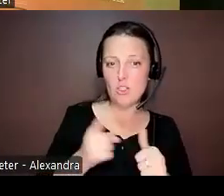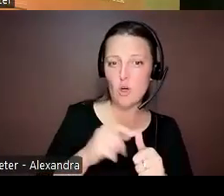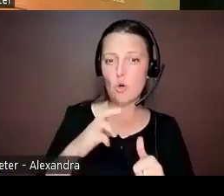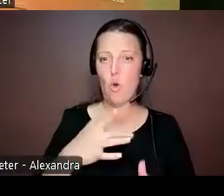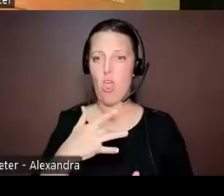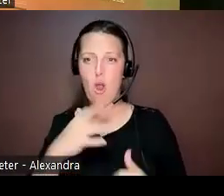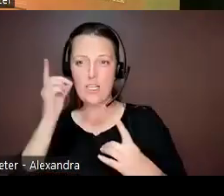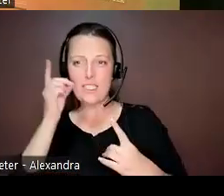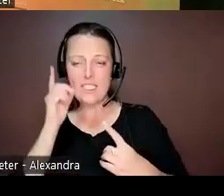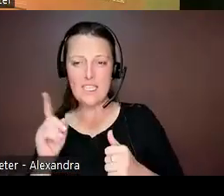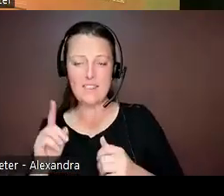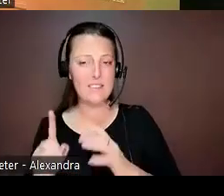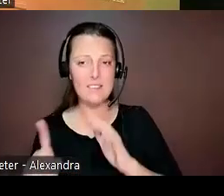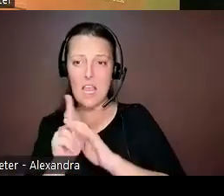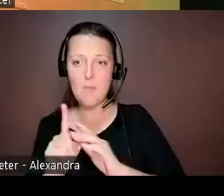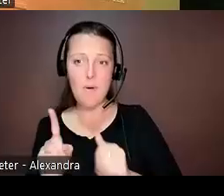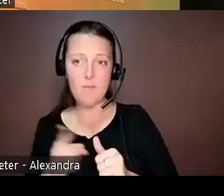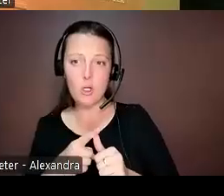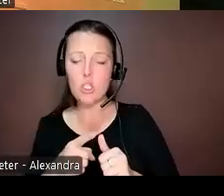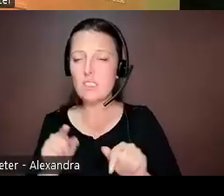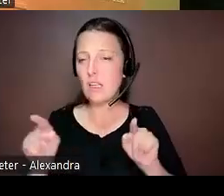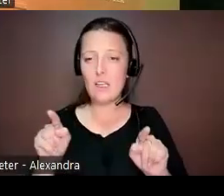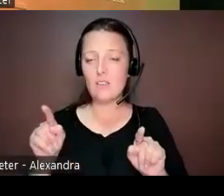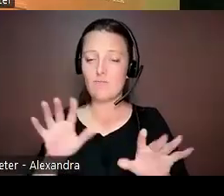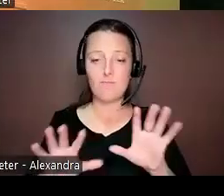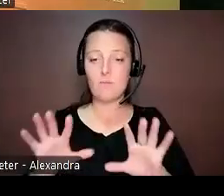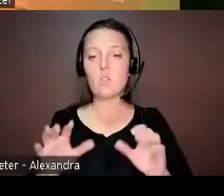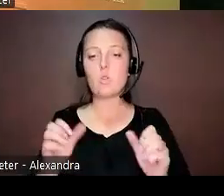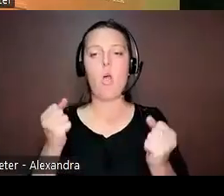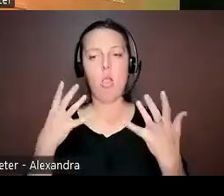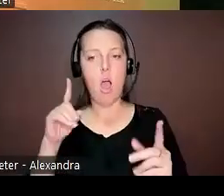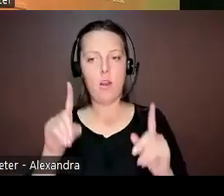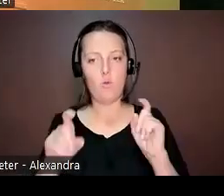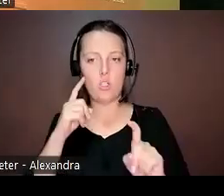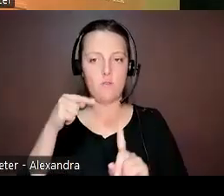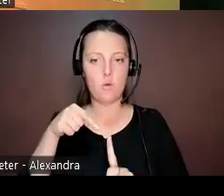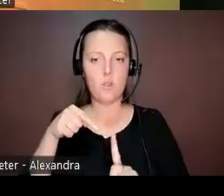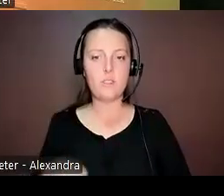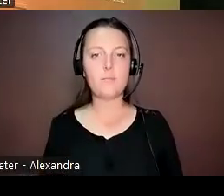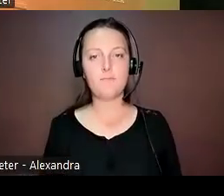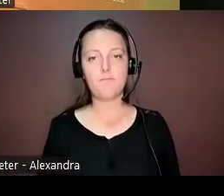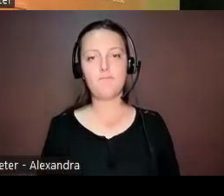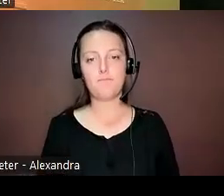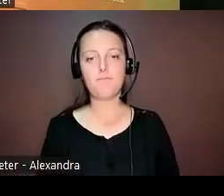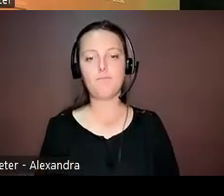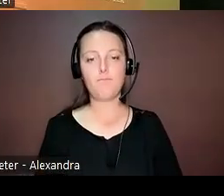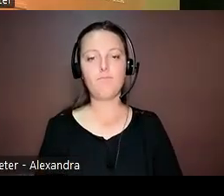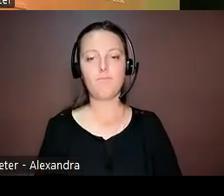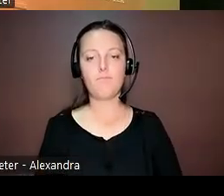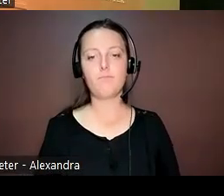questions related to it. To this day, there's still a lot of questions. So I decided to do this